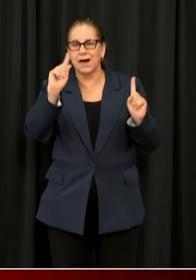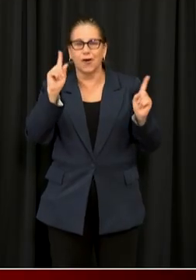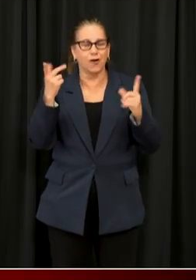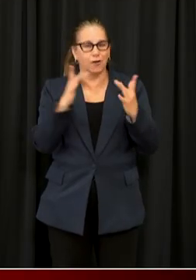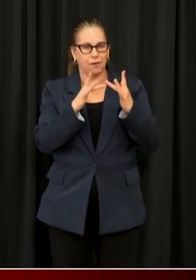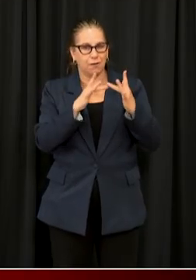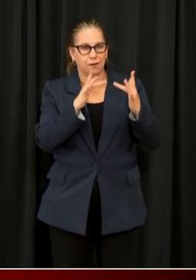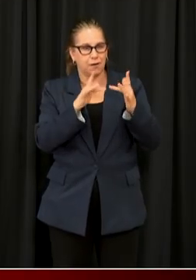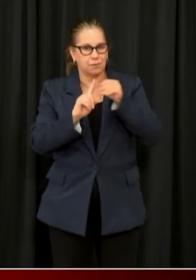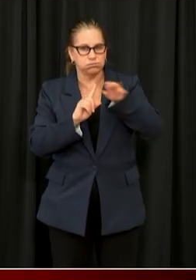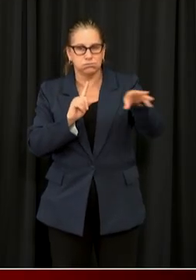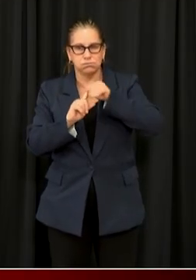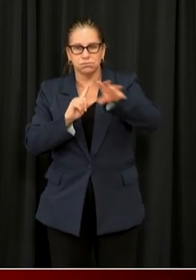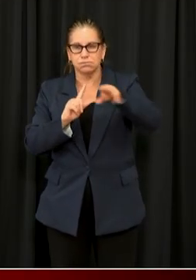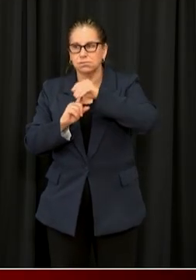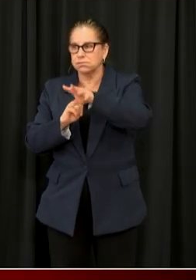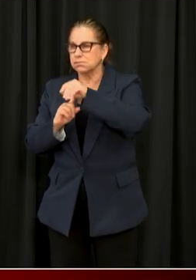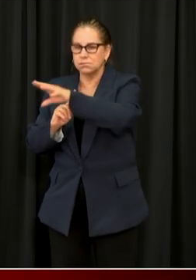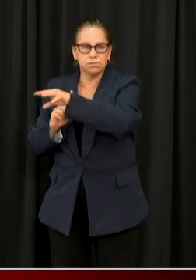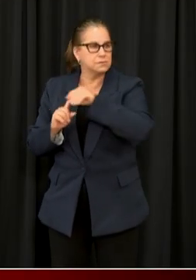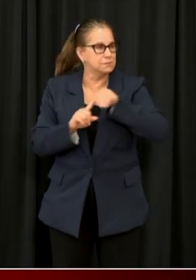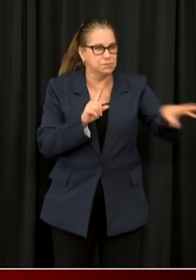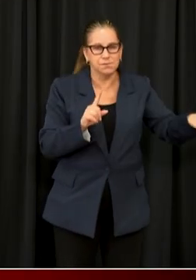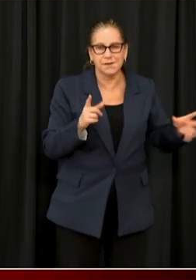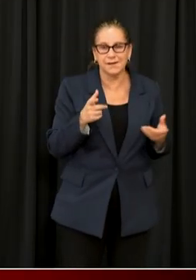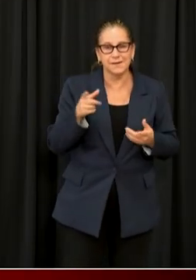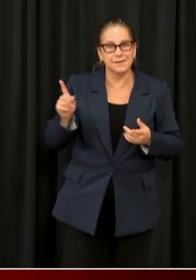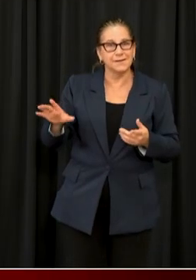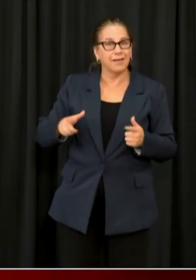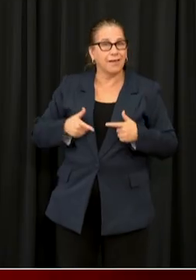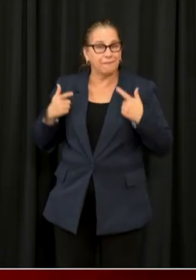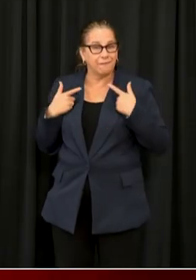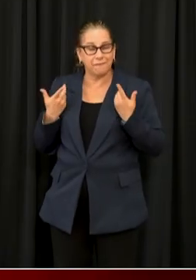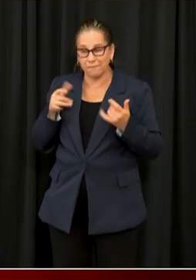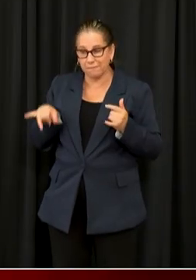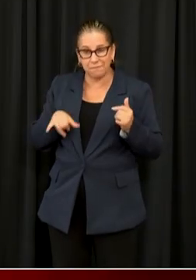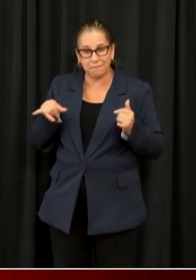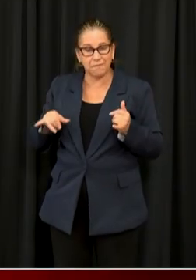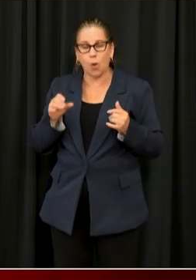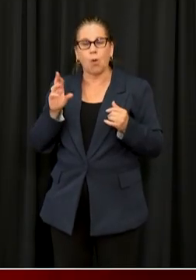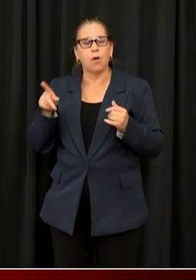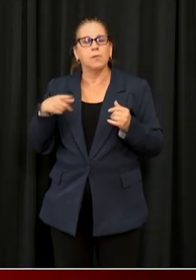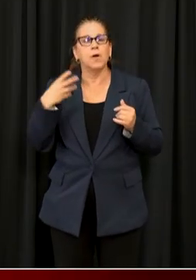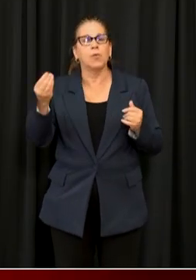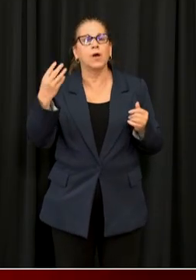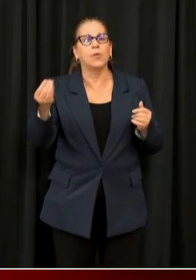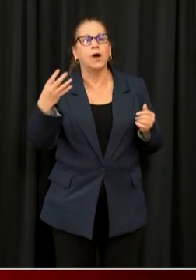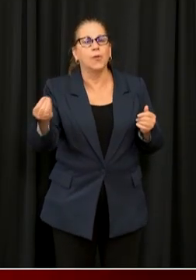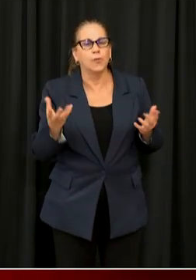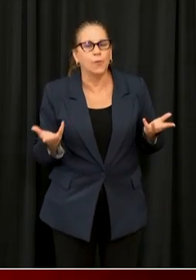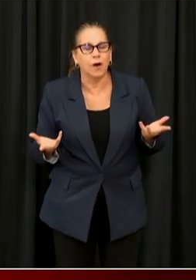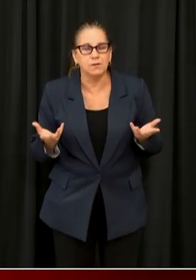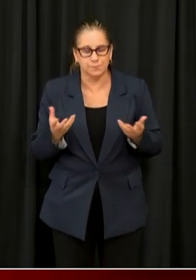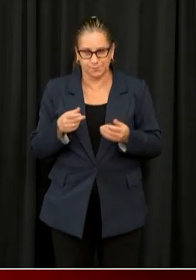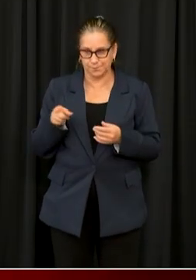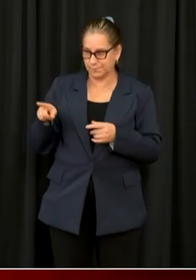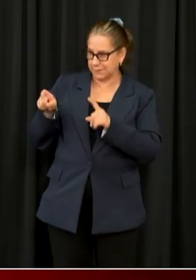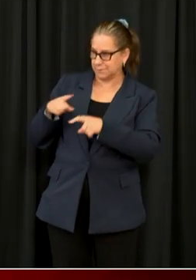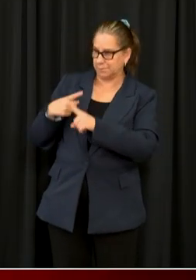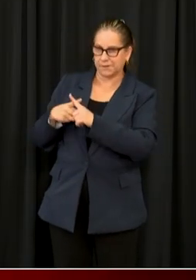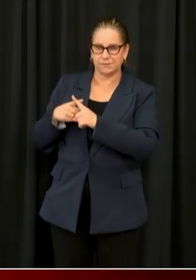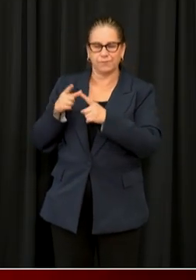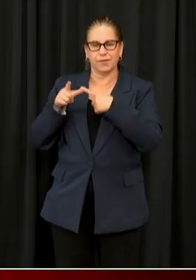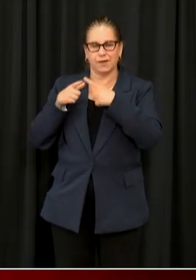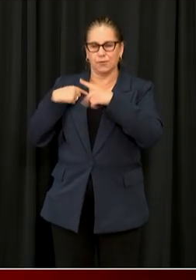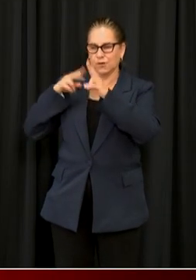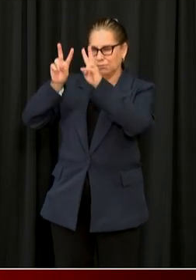or work in congregate settings. Other things that people should expect is for us to ask